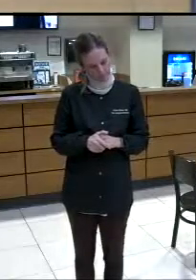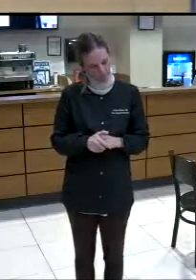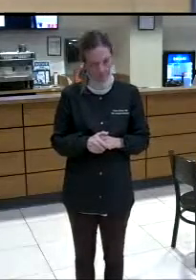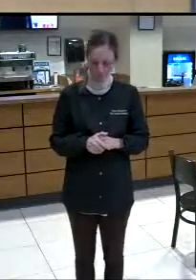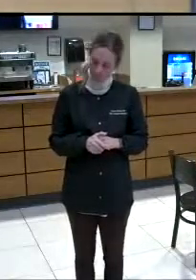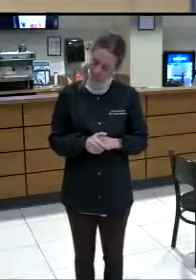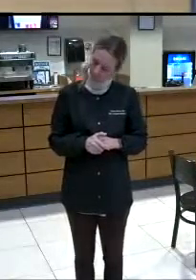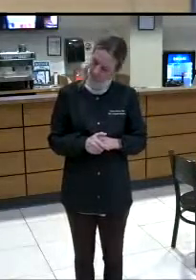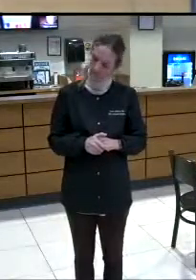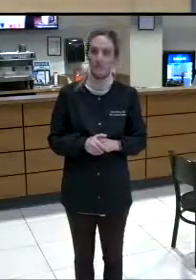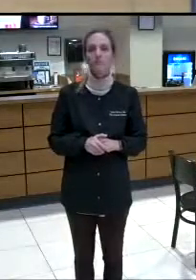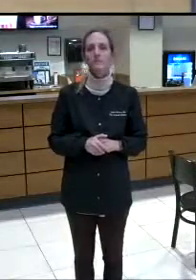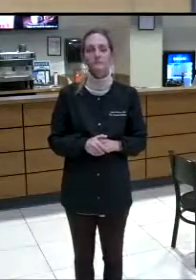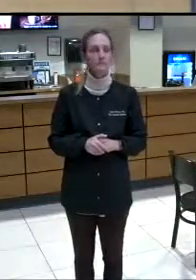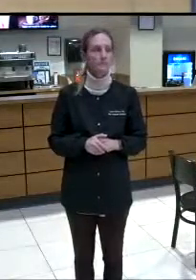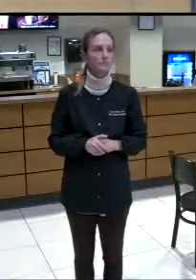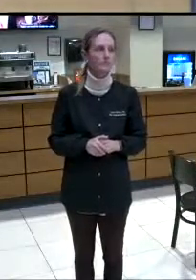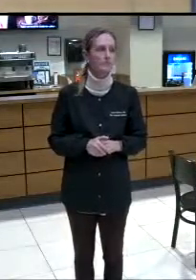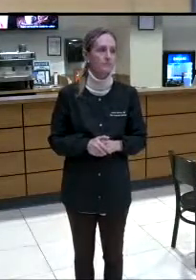All right.